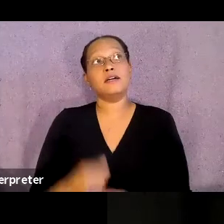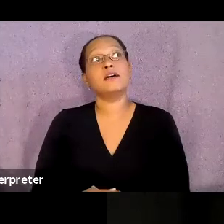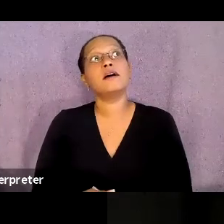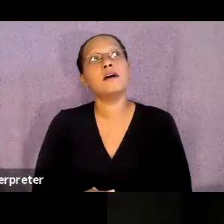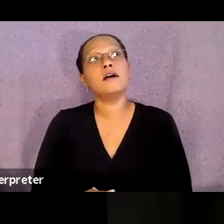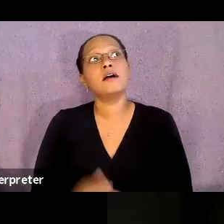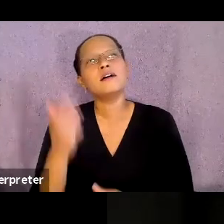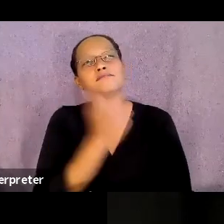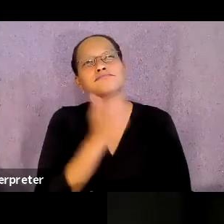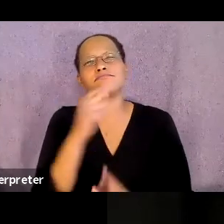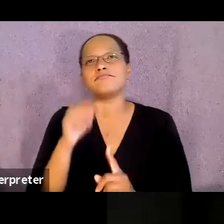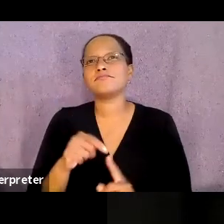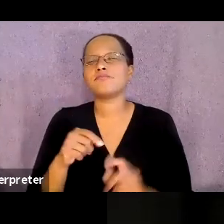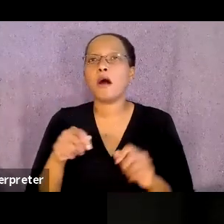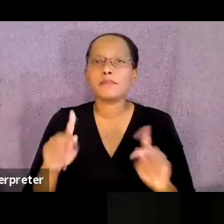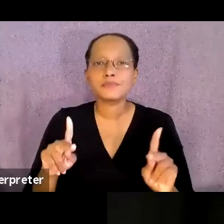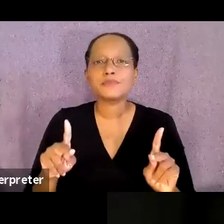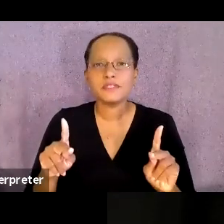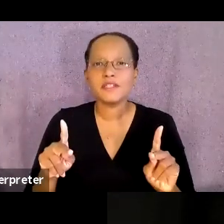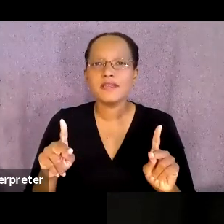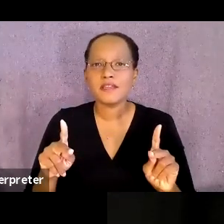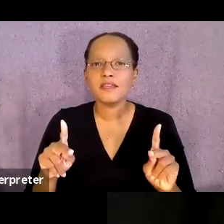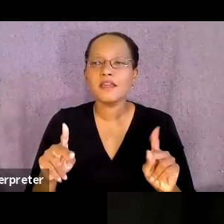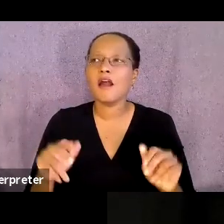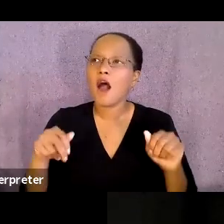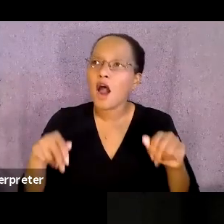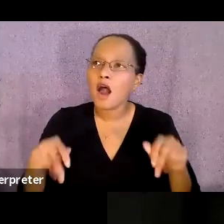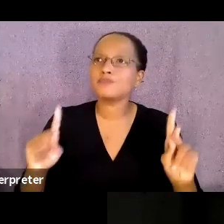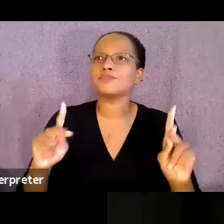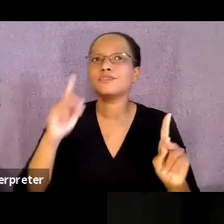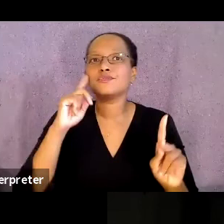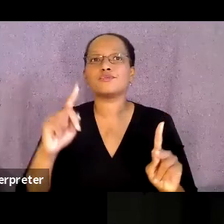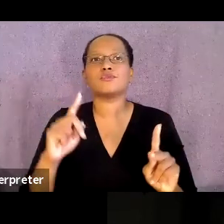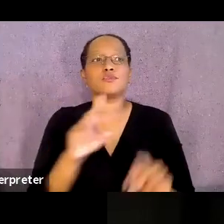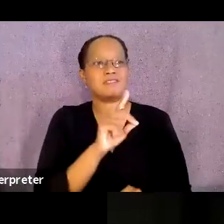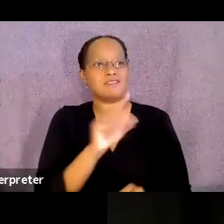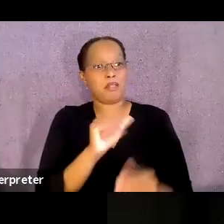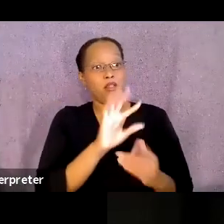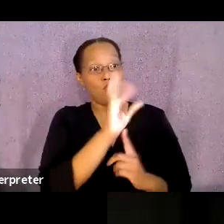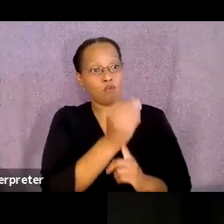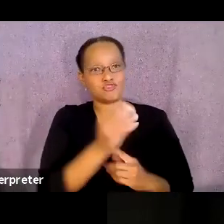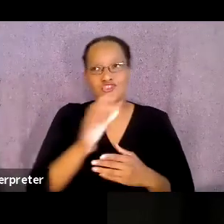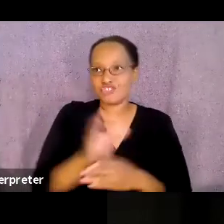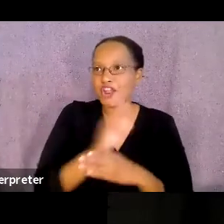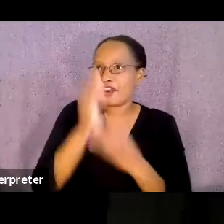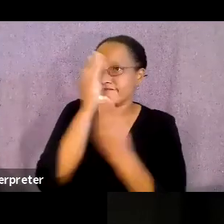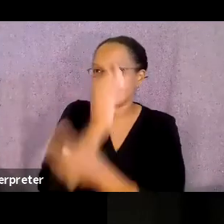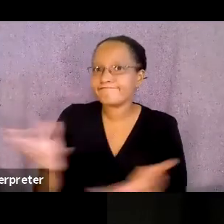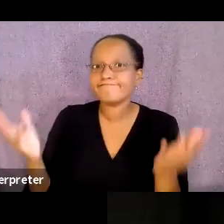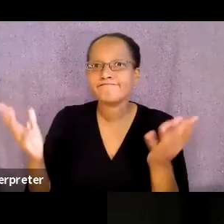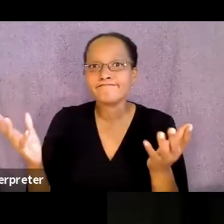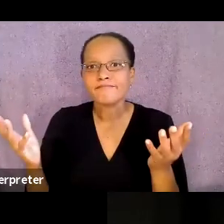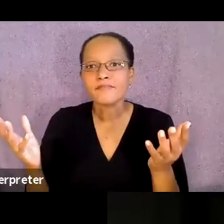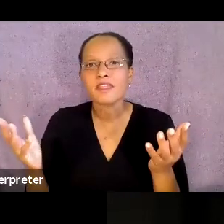this was an opportunity to share disability culture from this moment